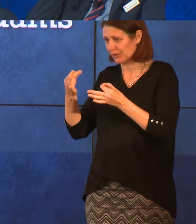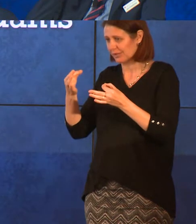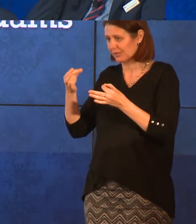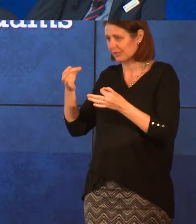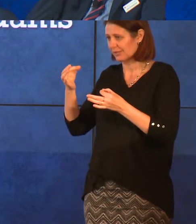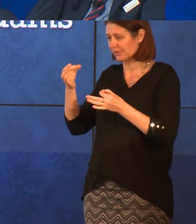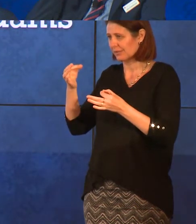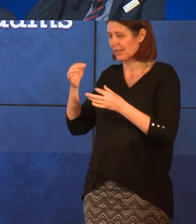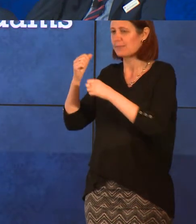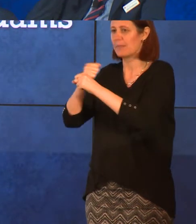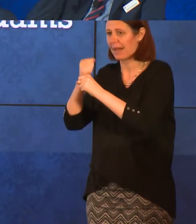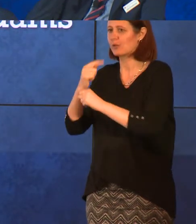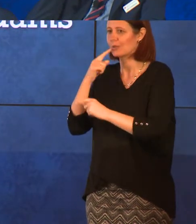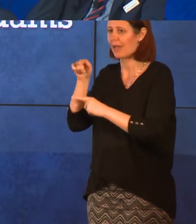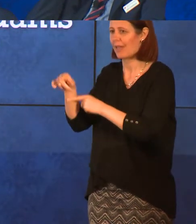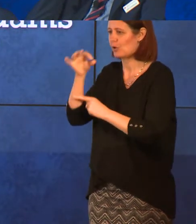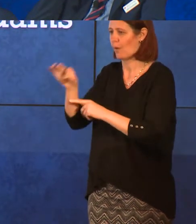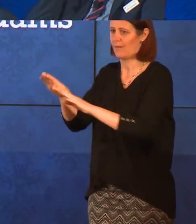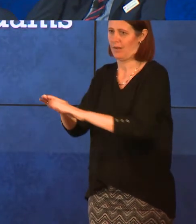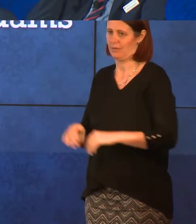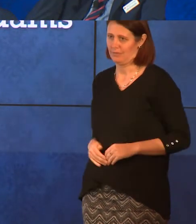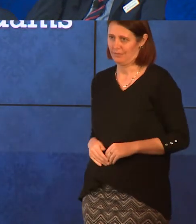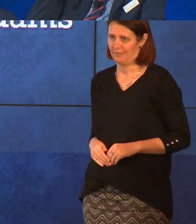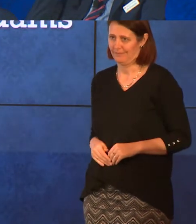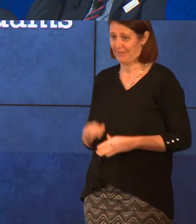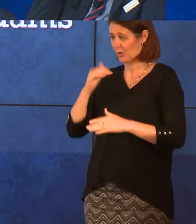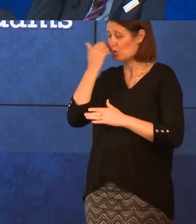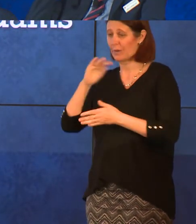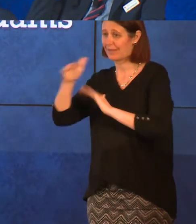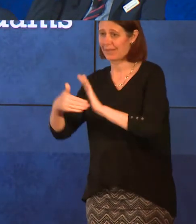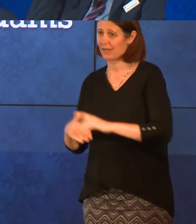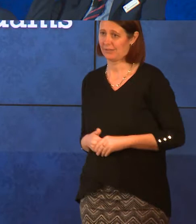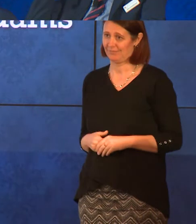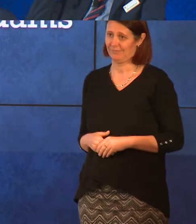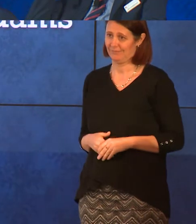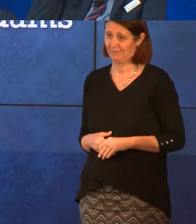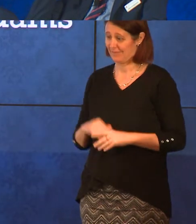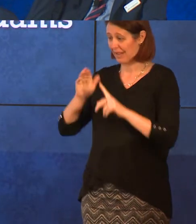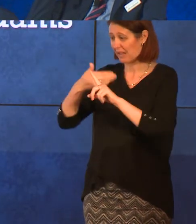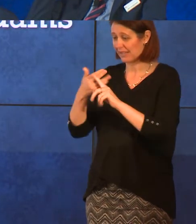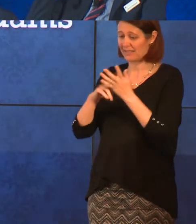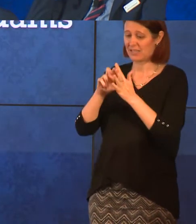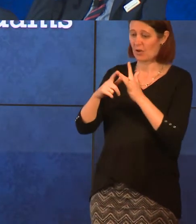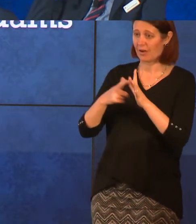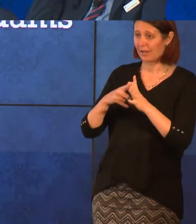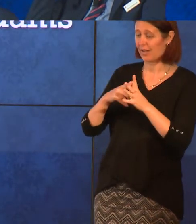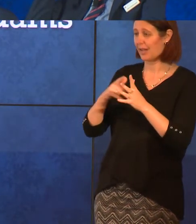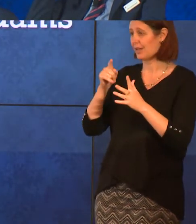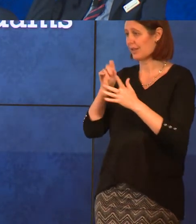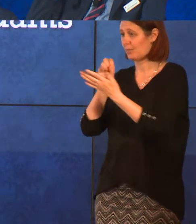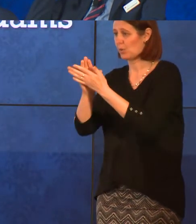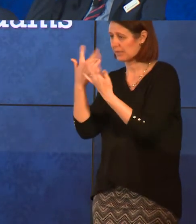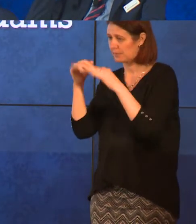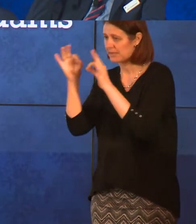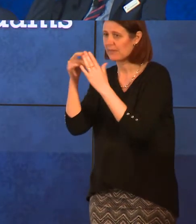decided it's unfair. So it's sort of always at the end, unless the NDIS puts a specific